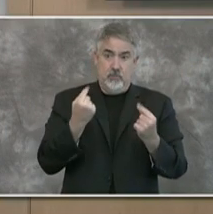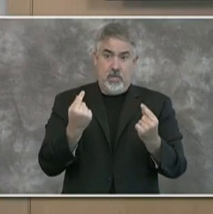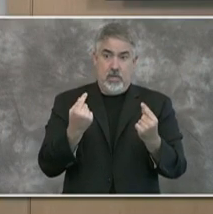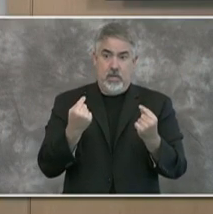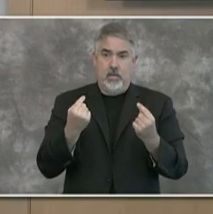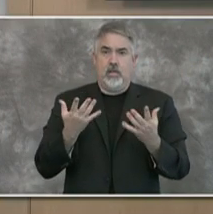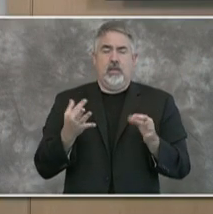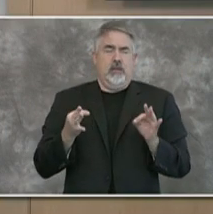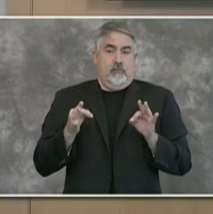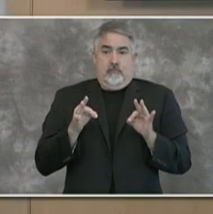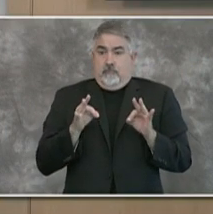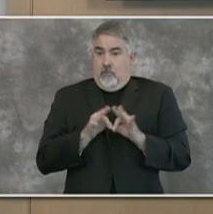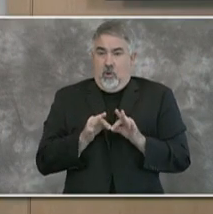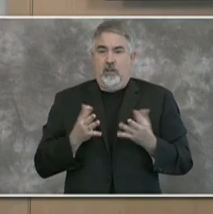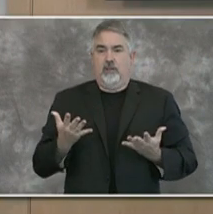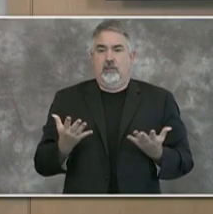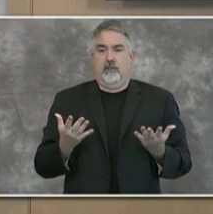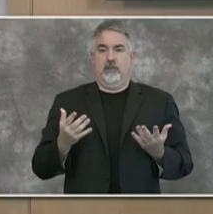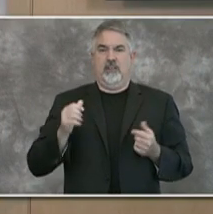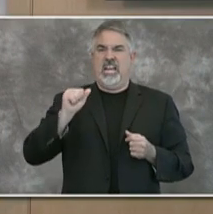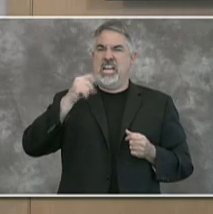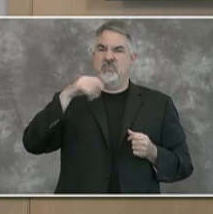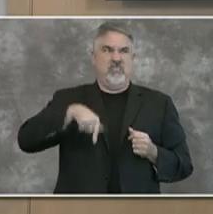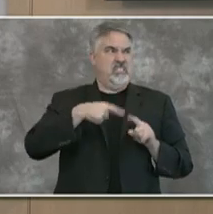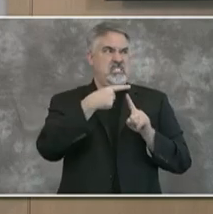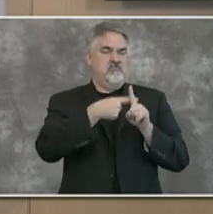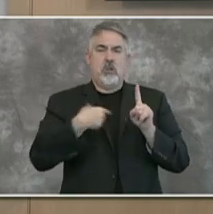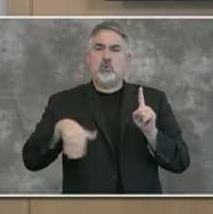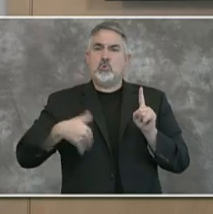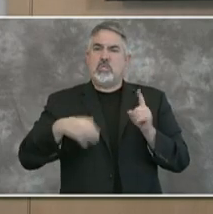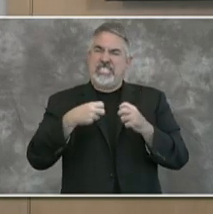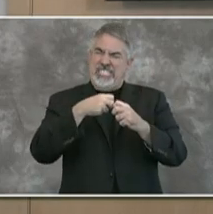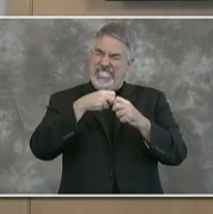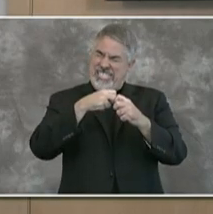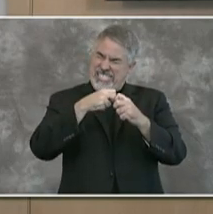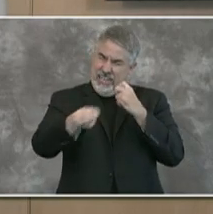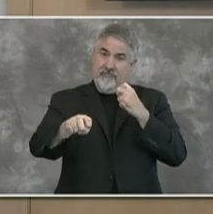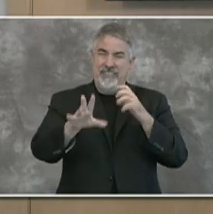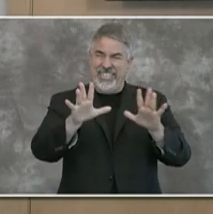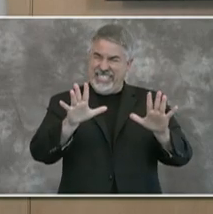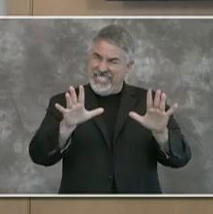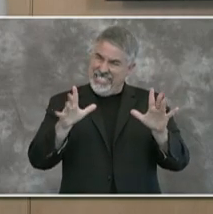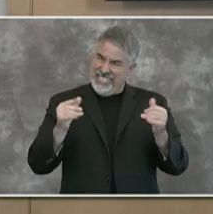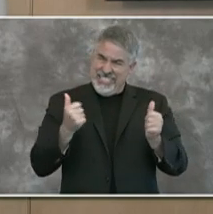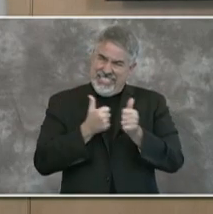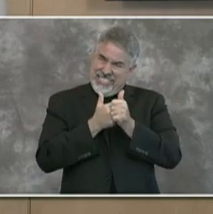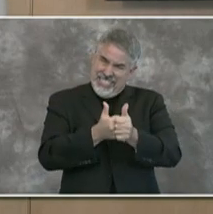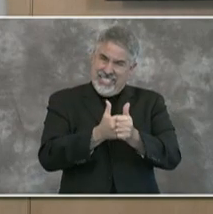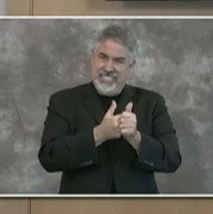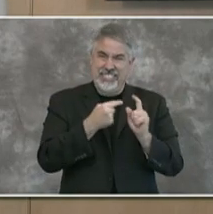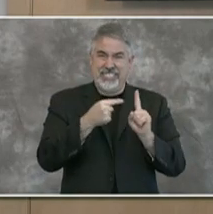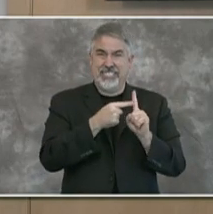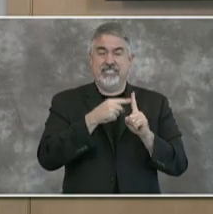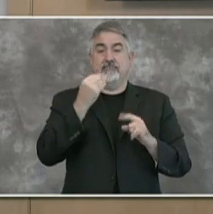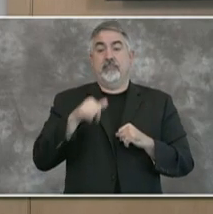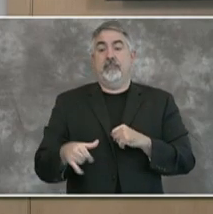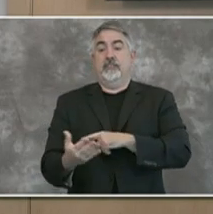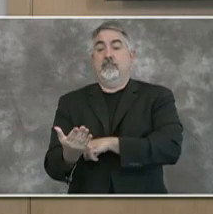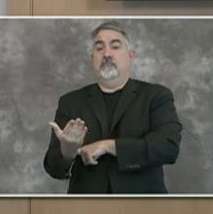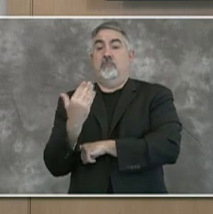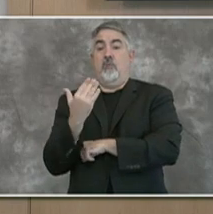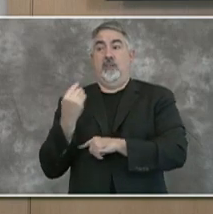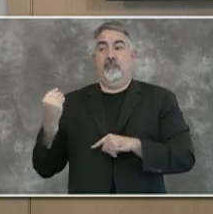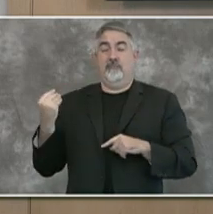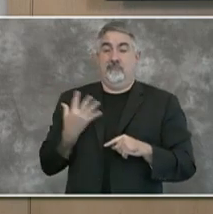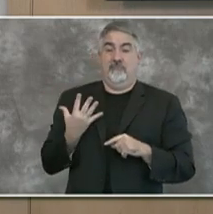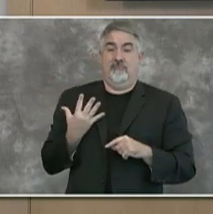of April, which is something we all have to commit ourselves on. I mentioned it earlier this morning. We had a very significant step forward in